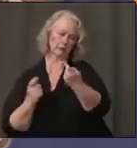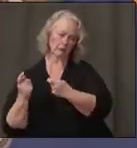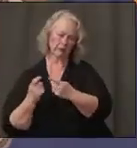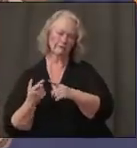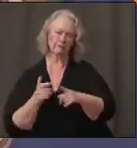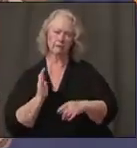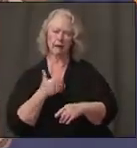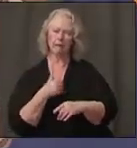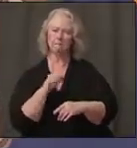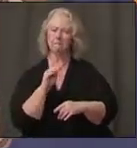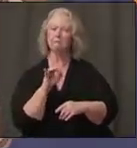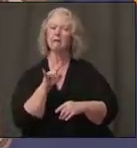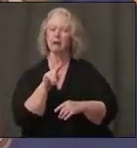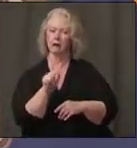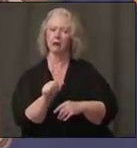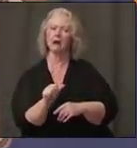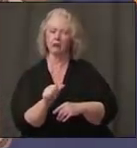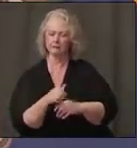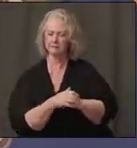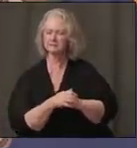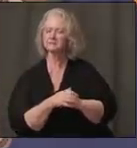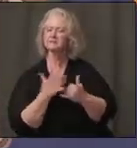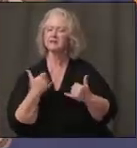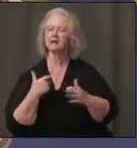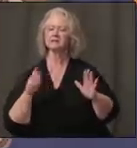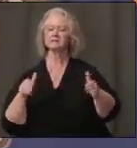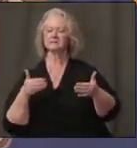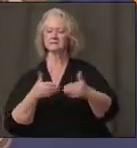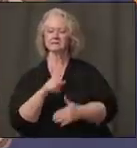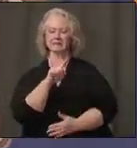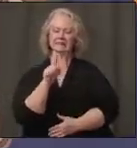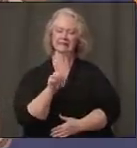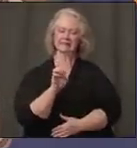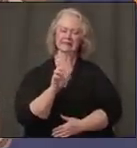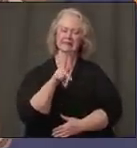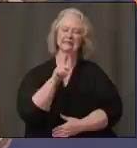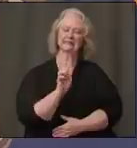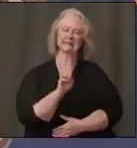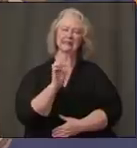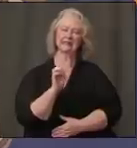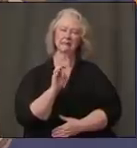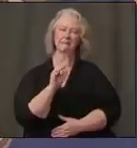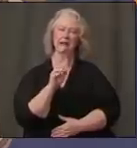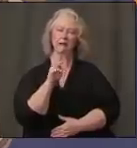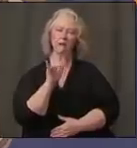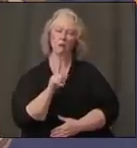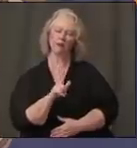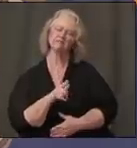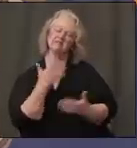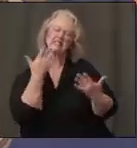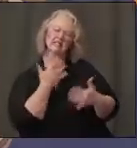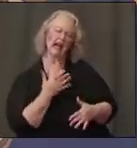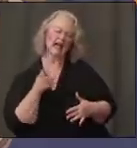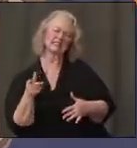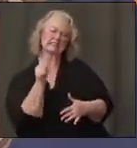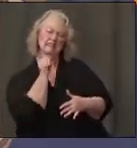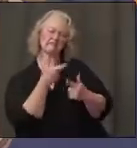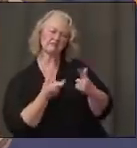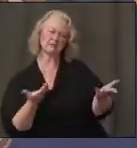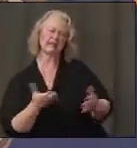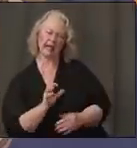from the press. And let me introduce to you Zeke Emanuel, who sadly does not have the same Connecticut